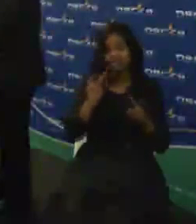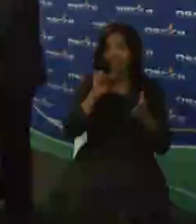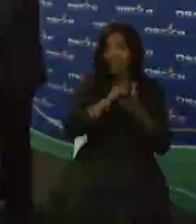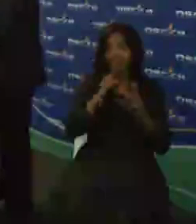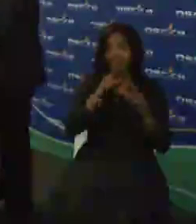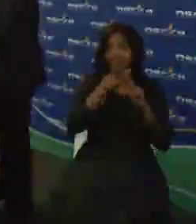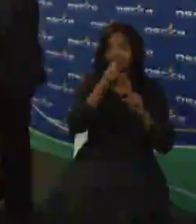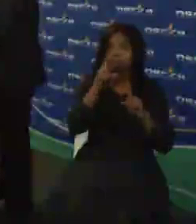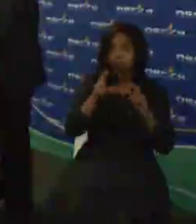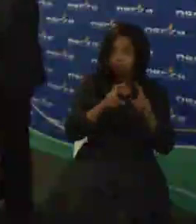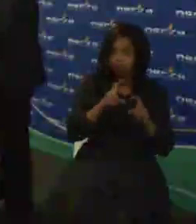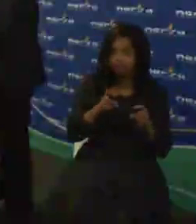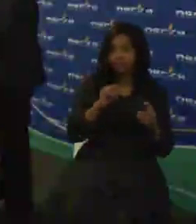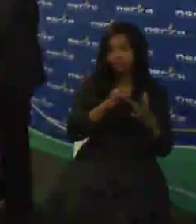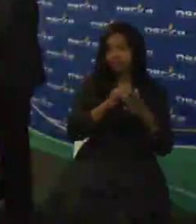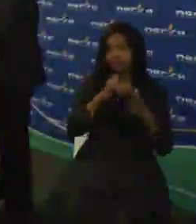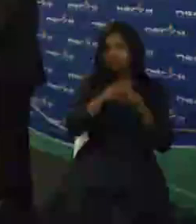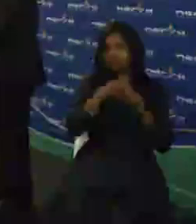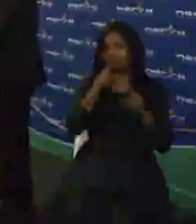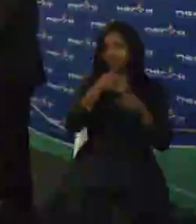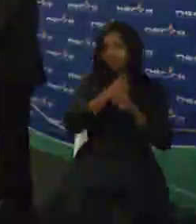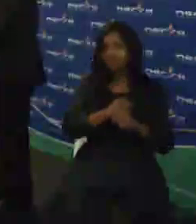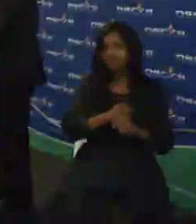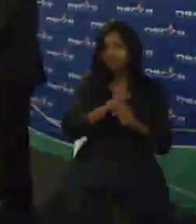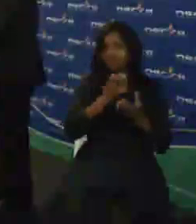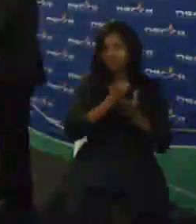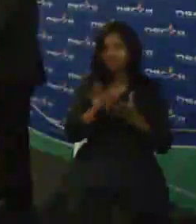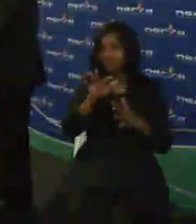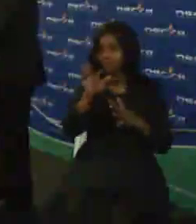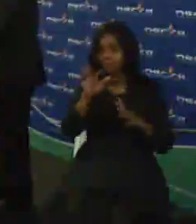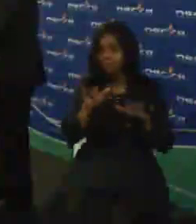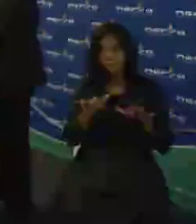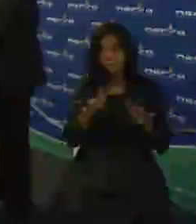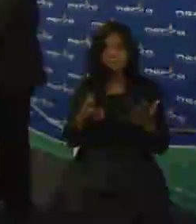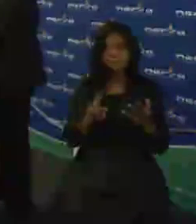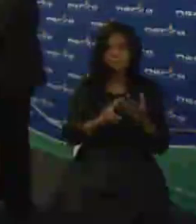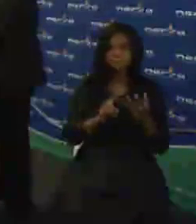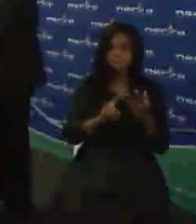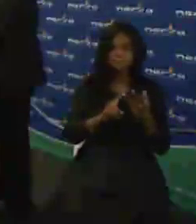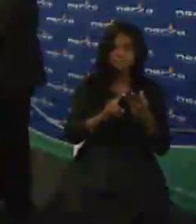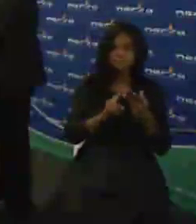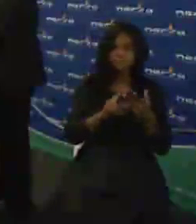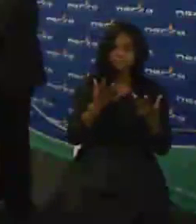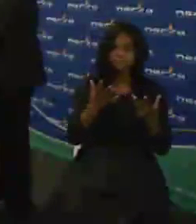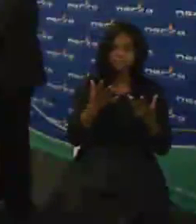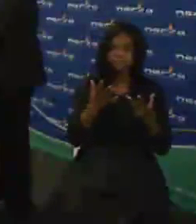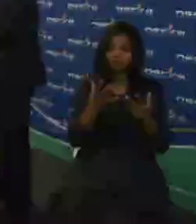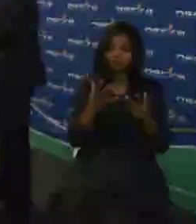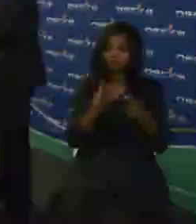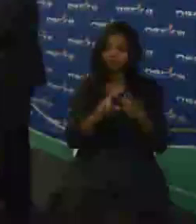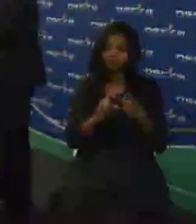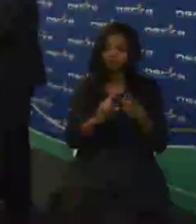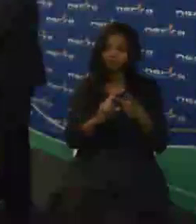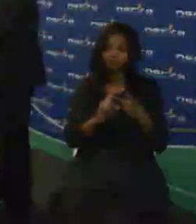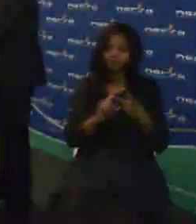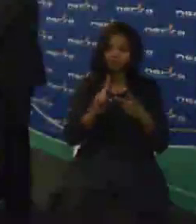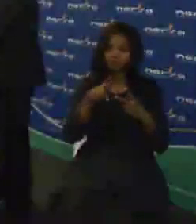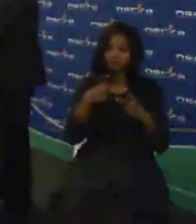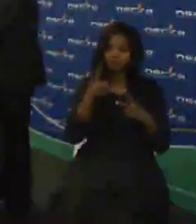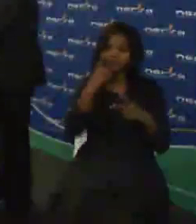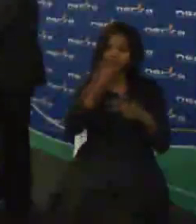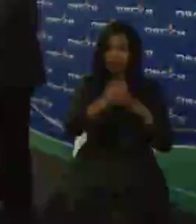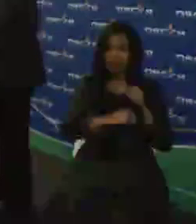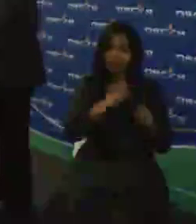key point was made by some stakeholders. And then the other one was the 1